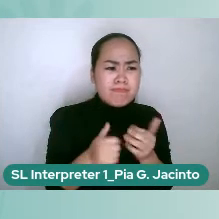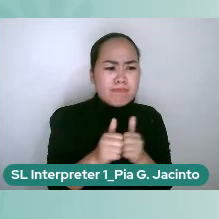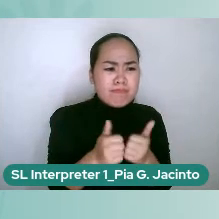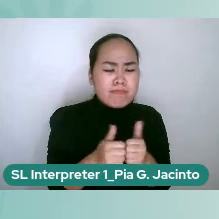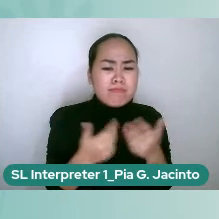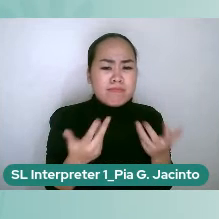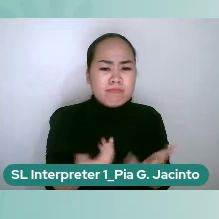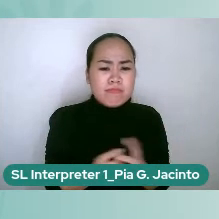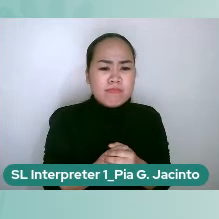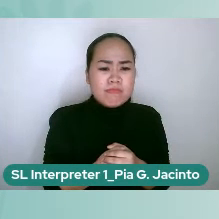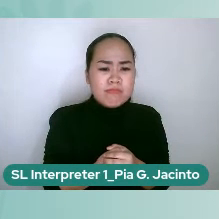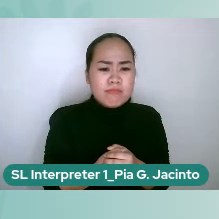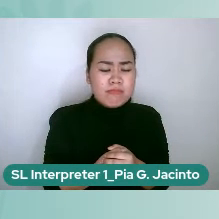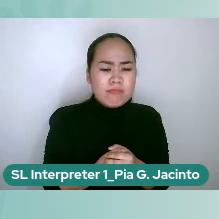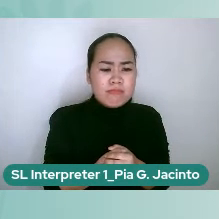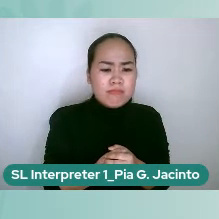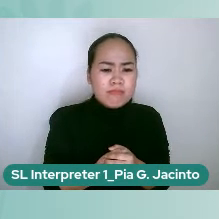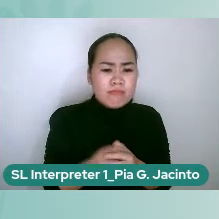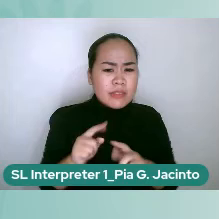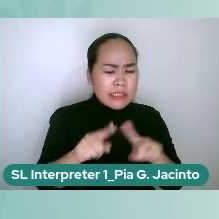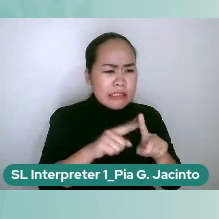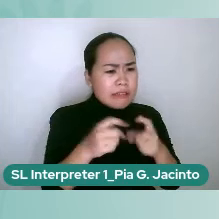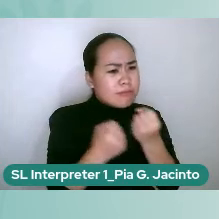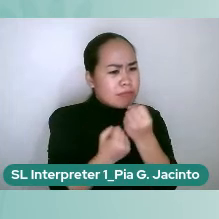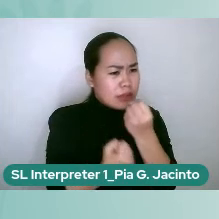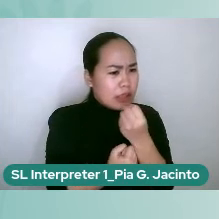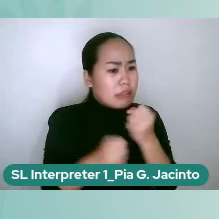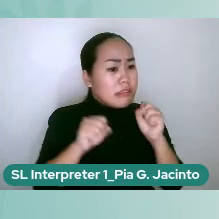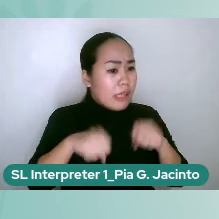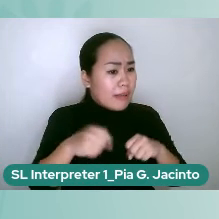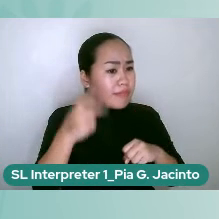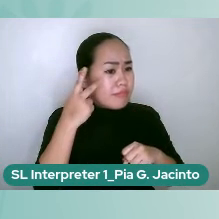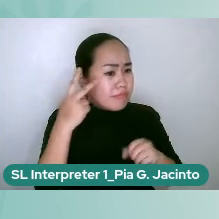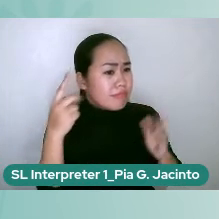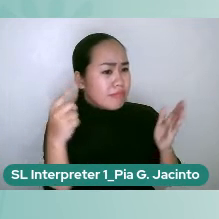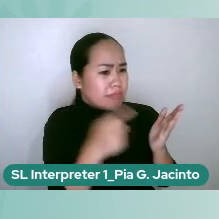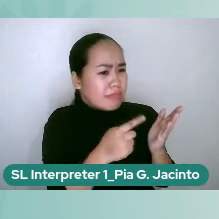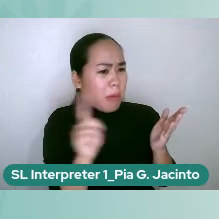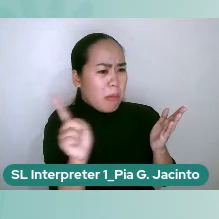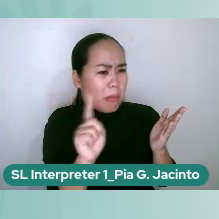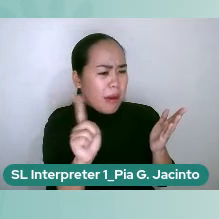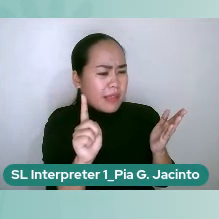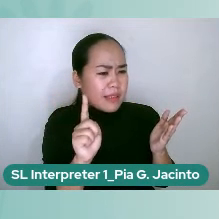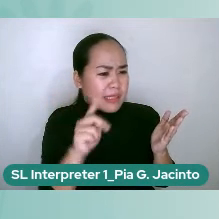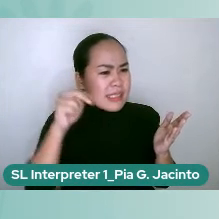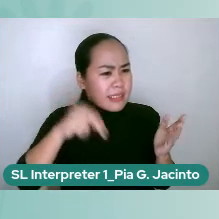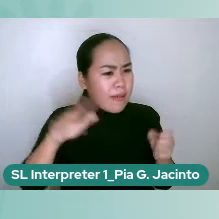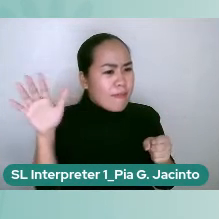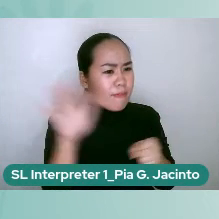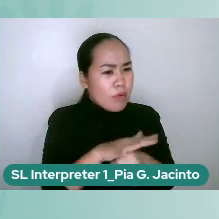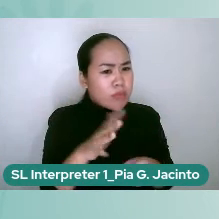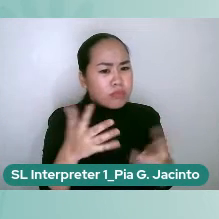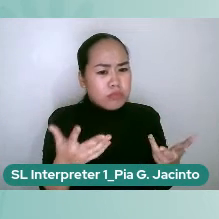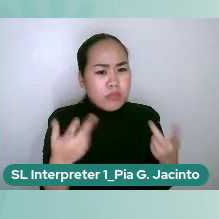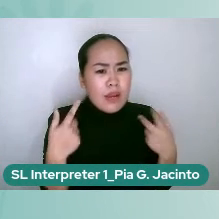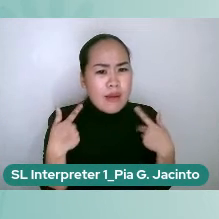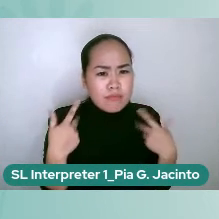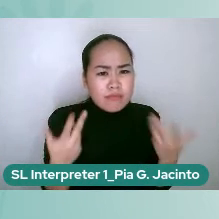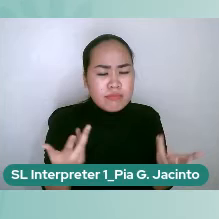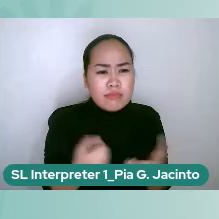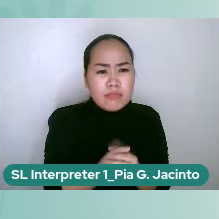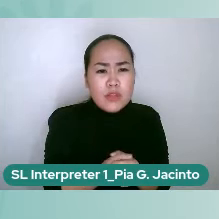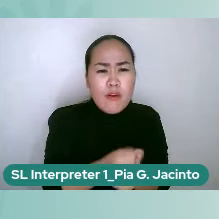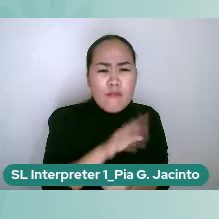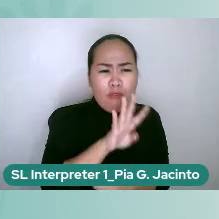evaluation of the scientific foundation, we recognized that the threshold should be 4 per 100,000 women. To